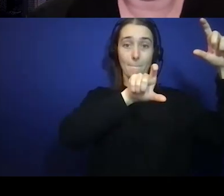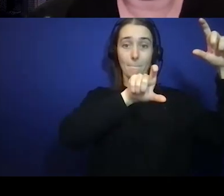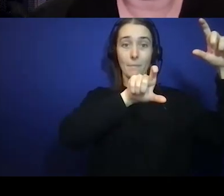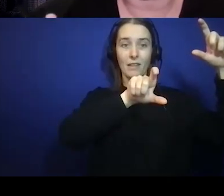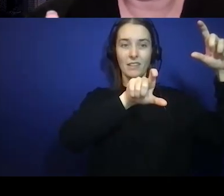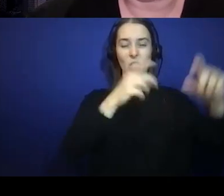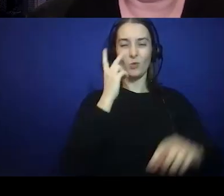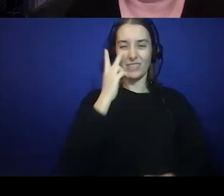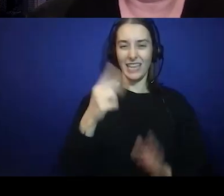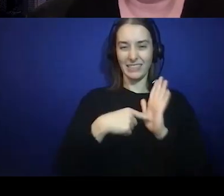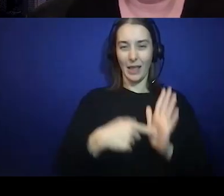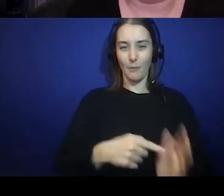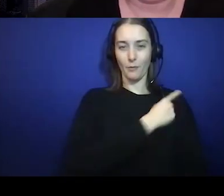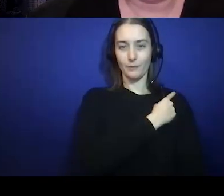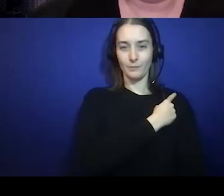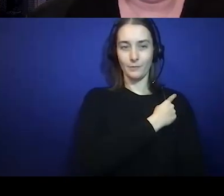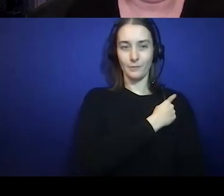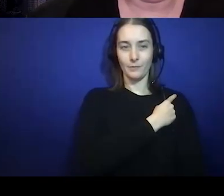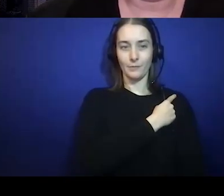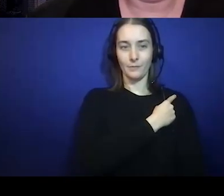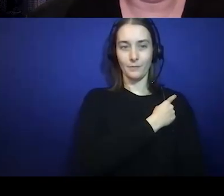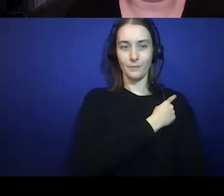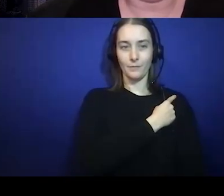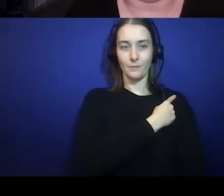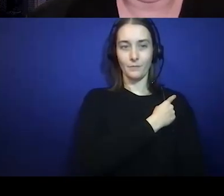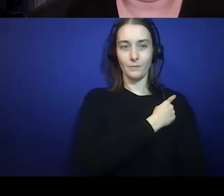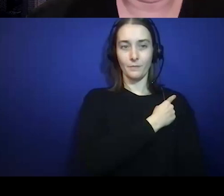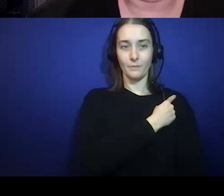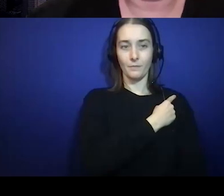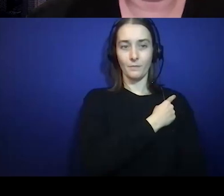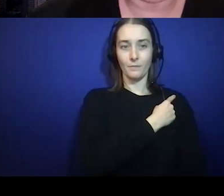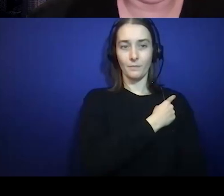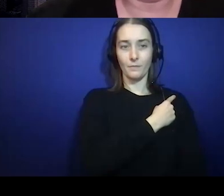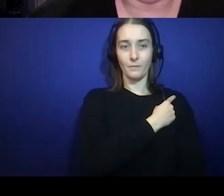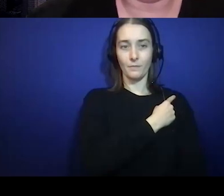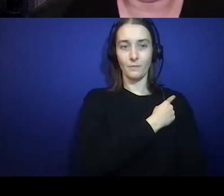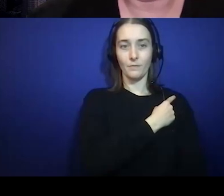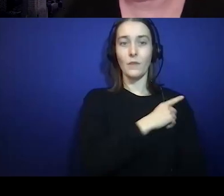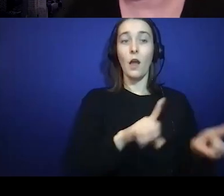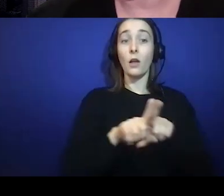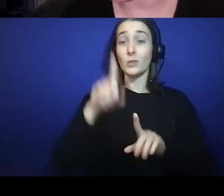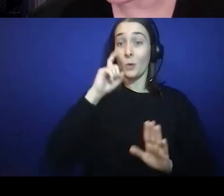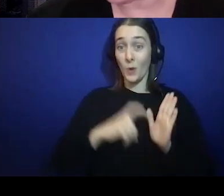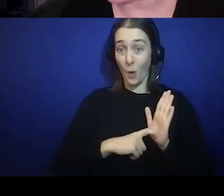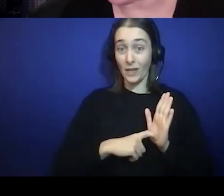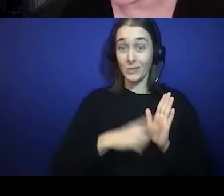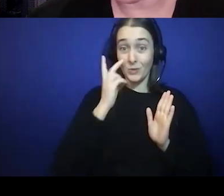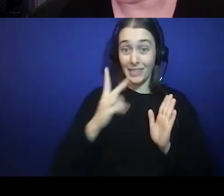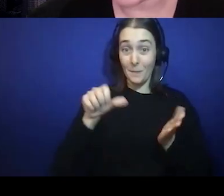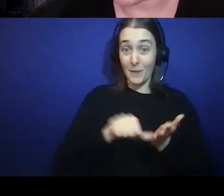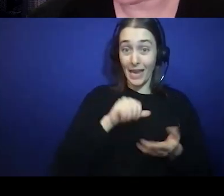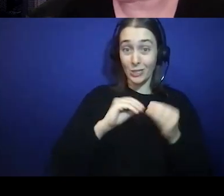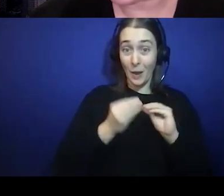in the example on the screen here. Also, note the formatting of the page number, because where I told